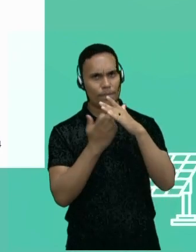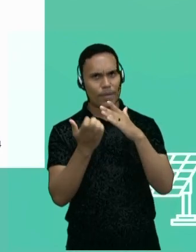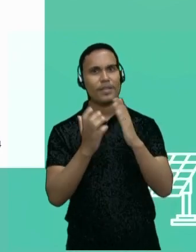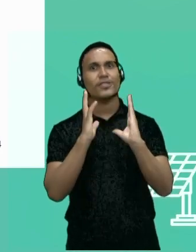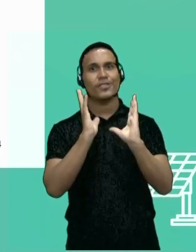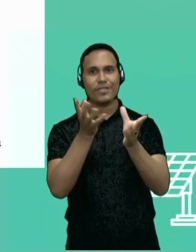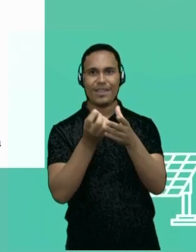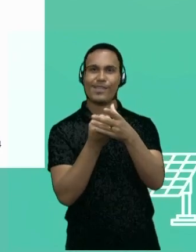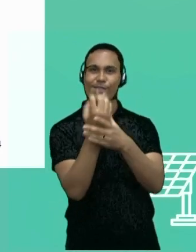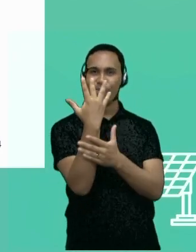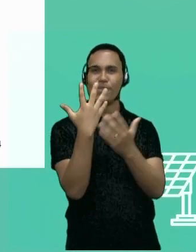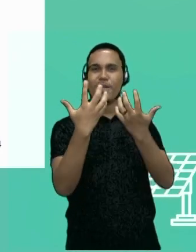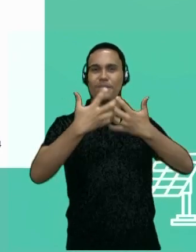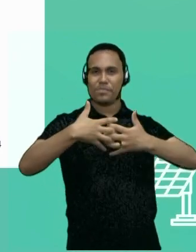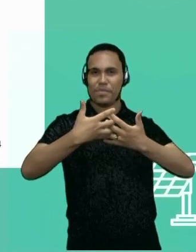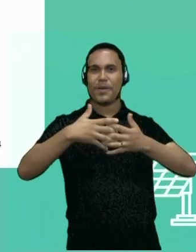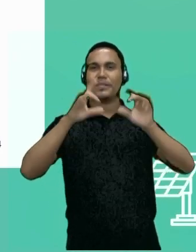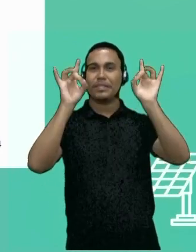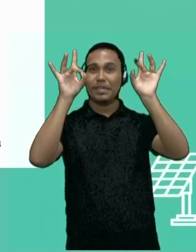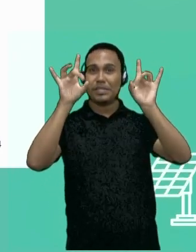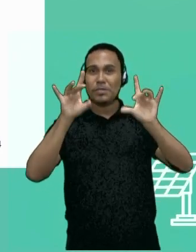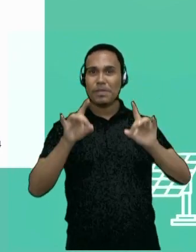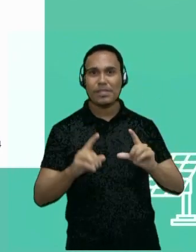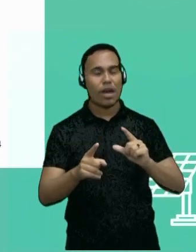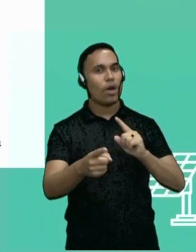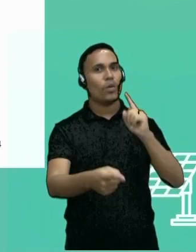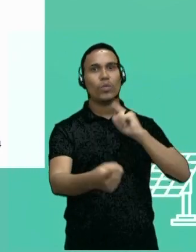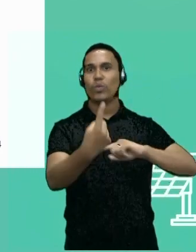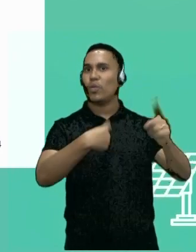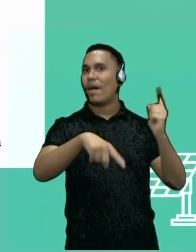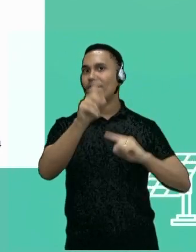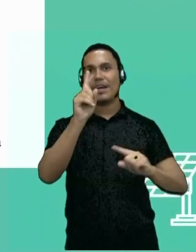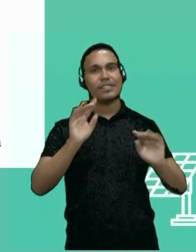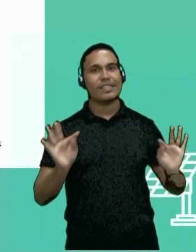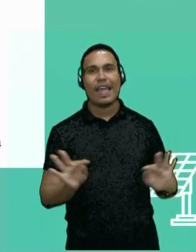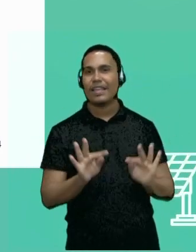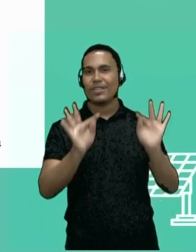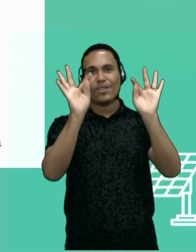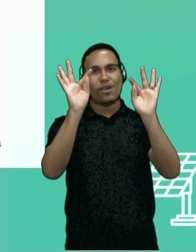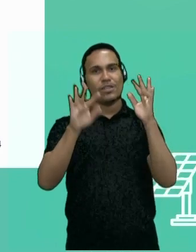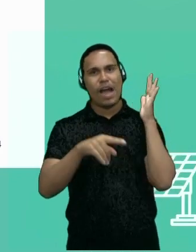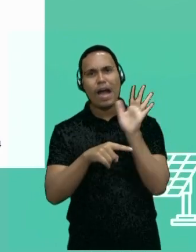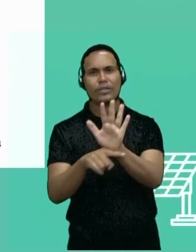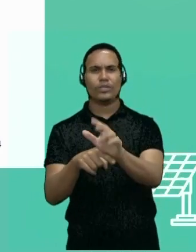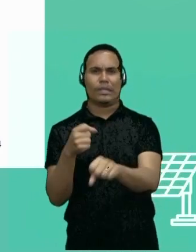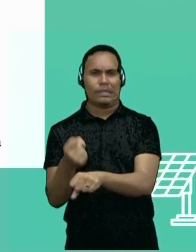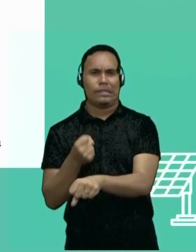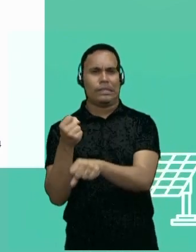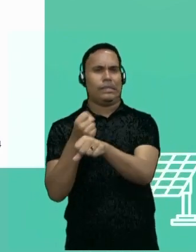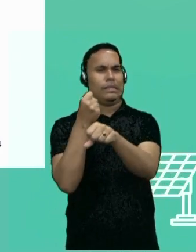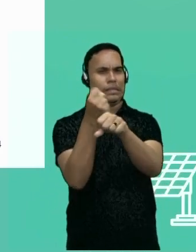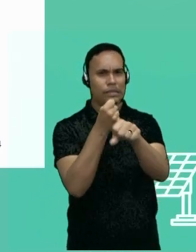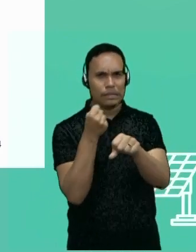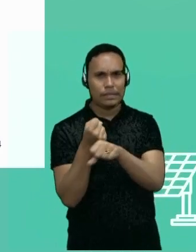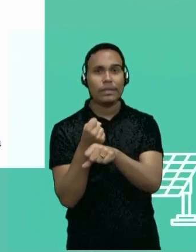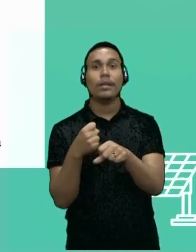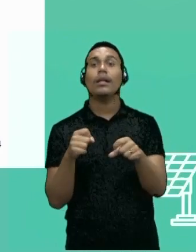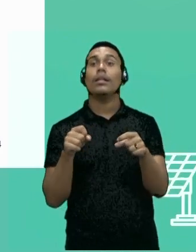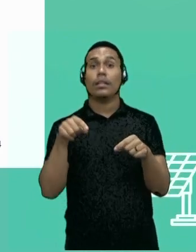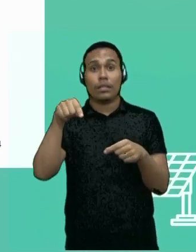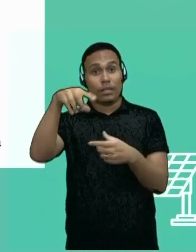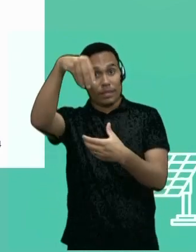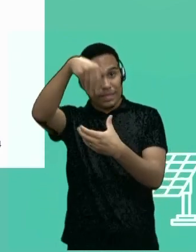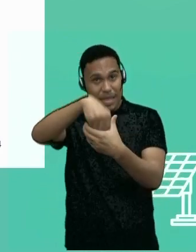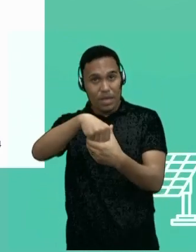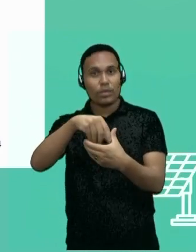in decarbonizing construction operations. And again, we have consultancies that specialize in hydrogen mobility, including Arup and Element